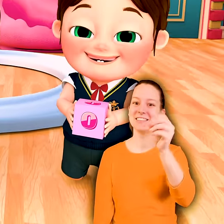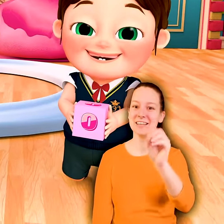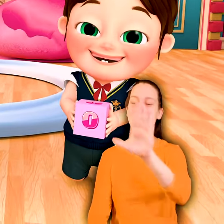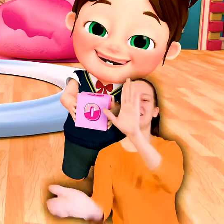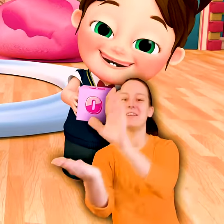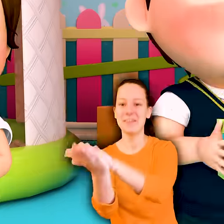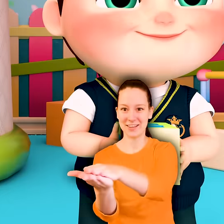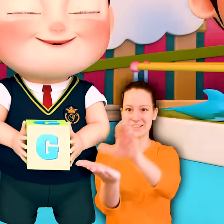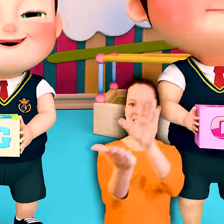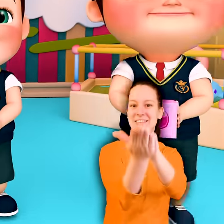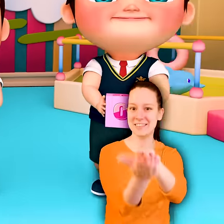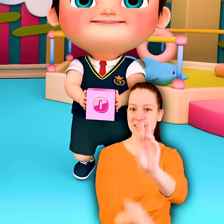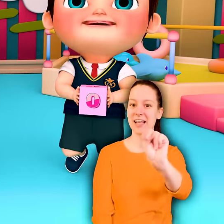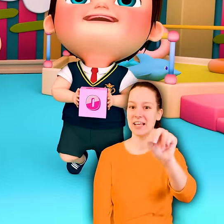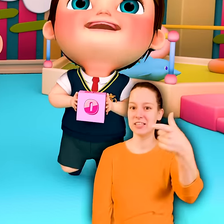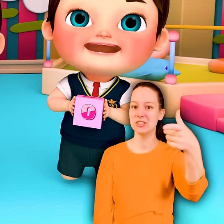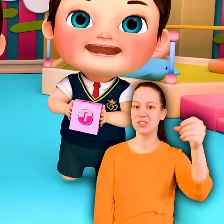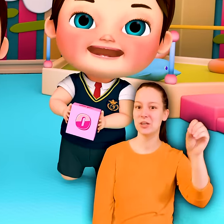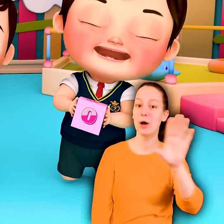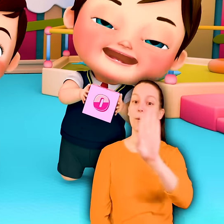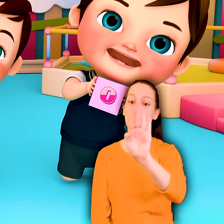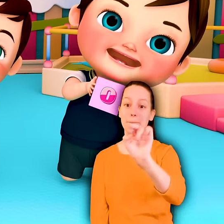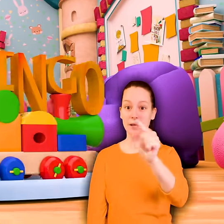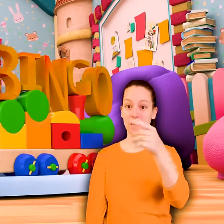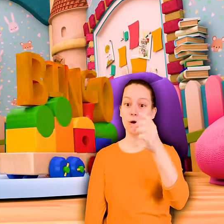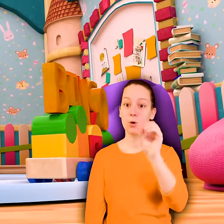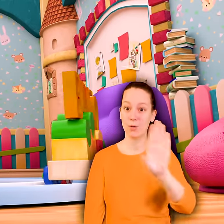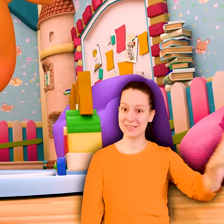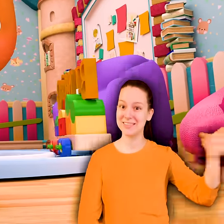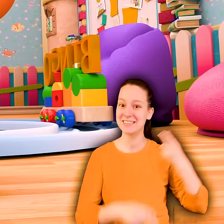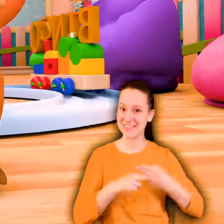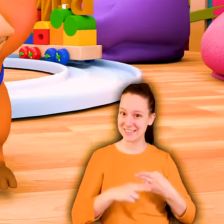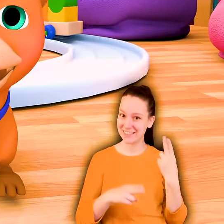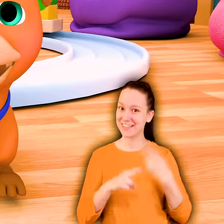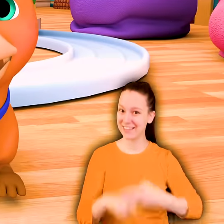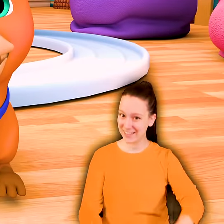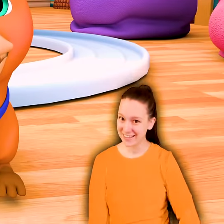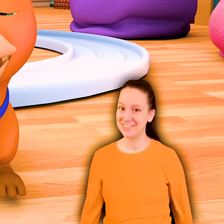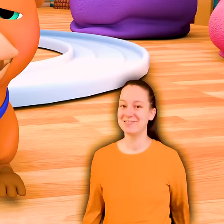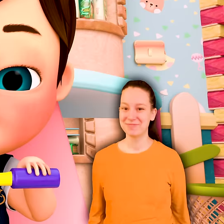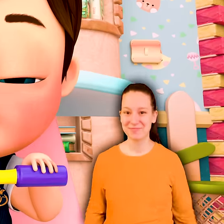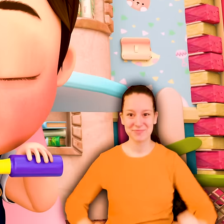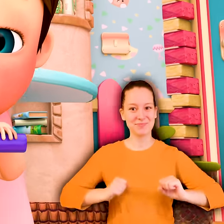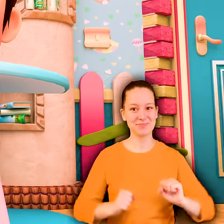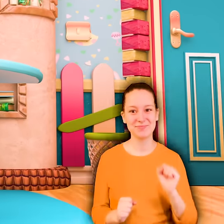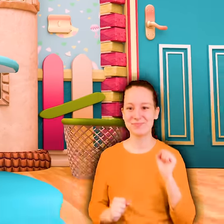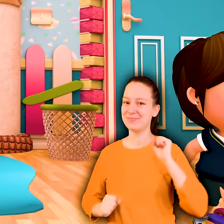ngo ngo when bingo was his name-o